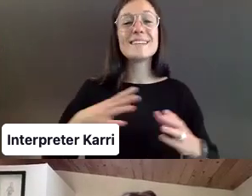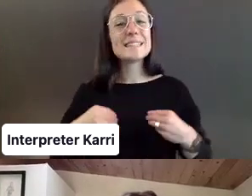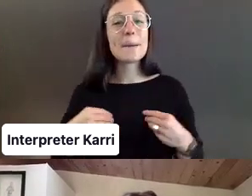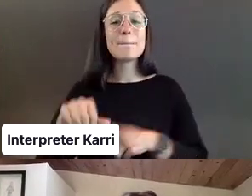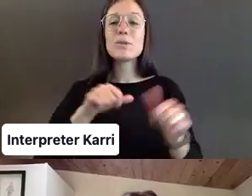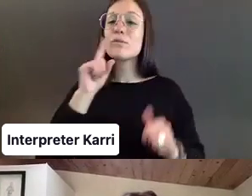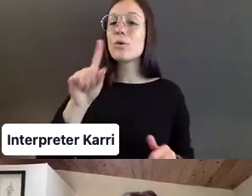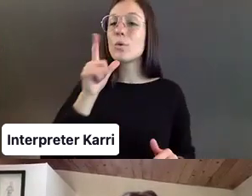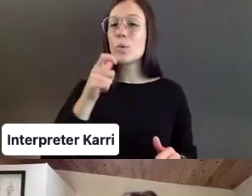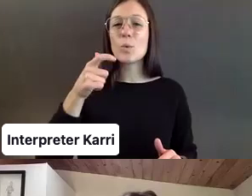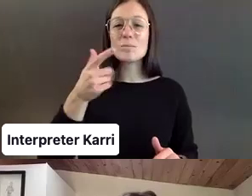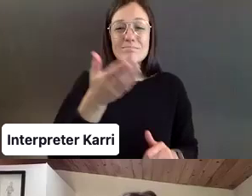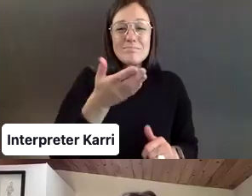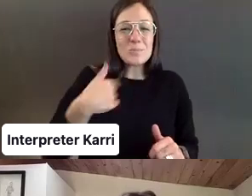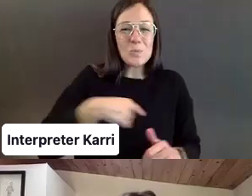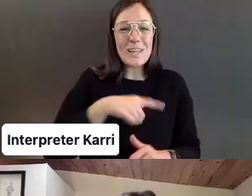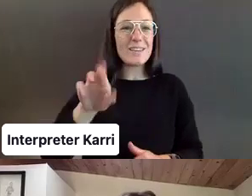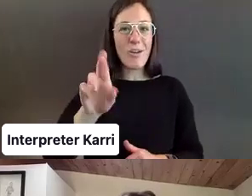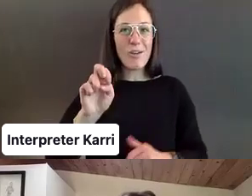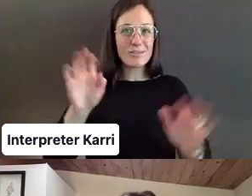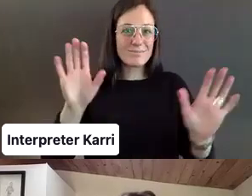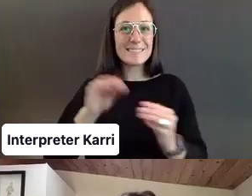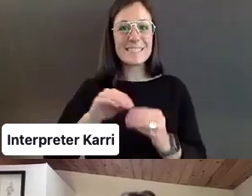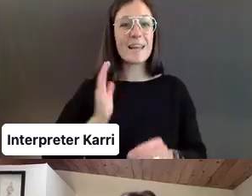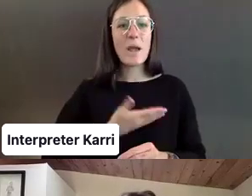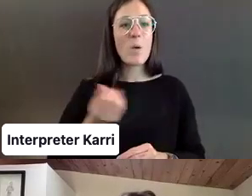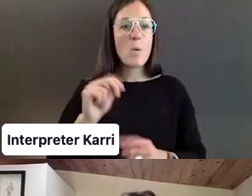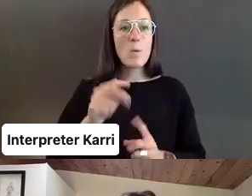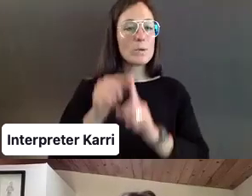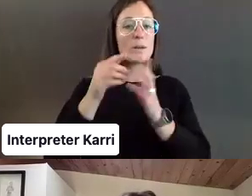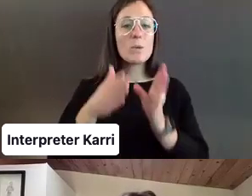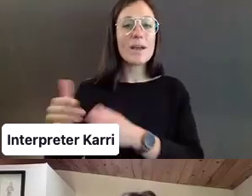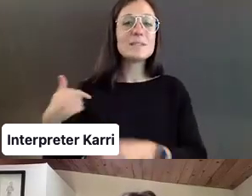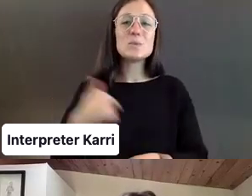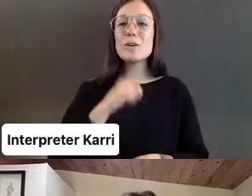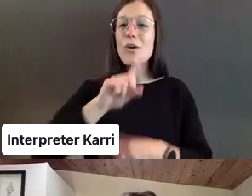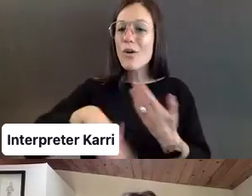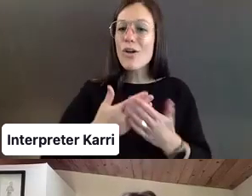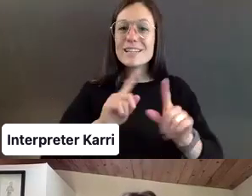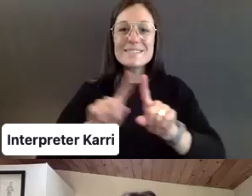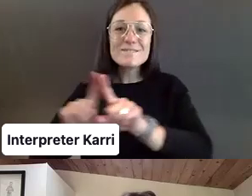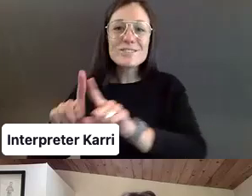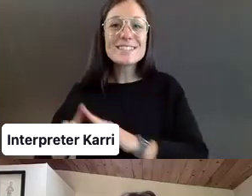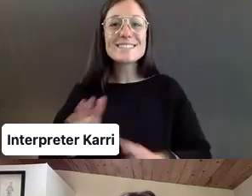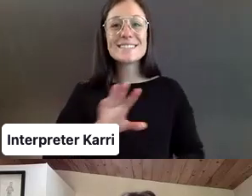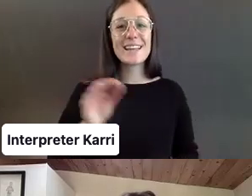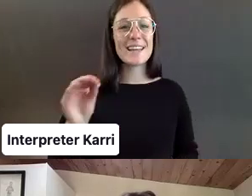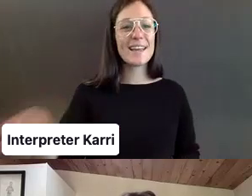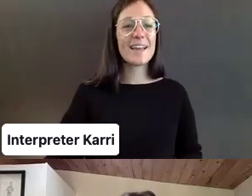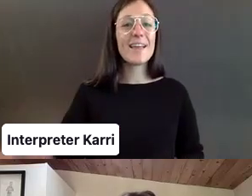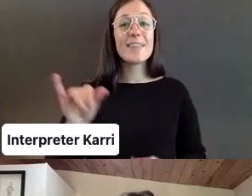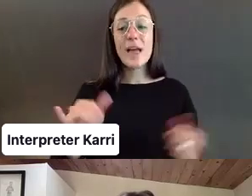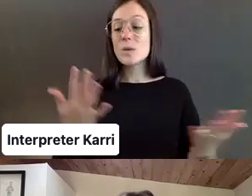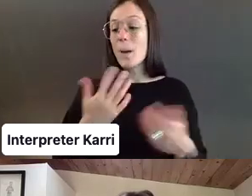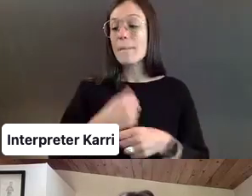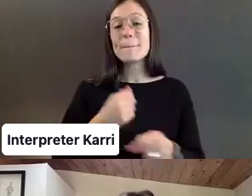are exactly in our unique ways. And we're all very different. And it makes this